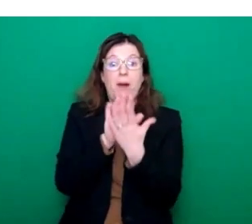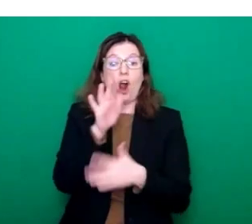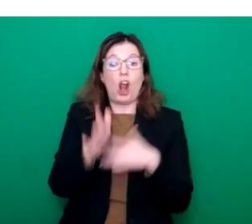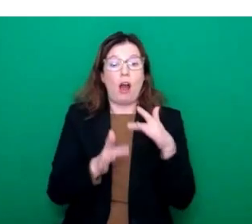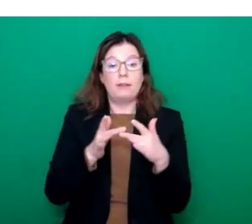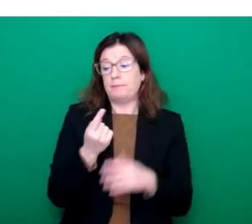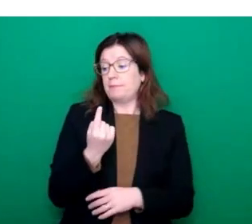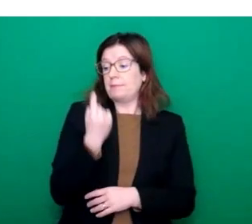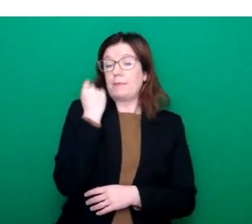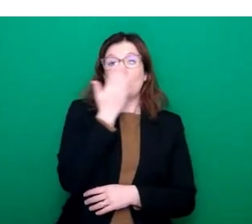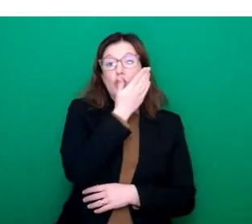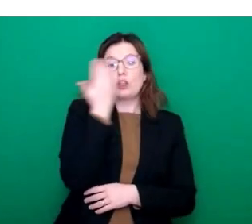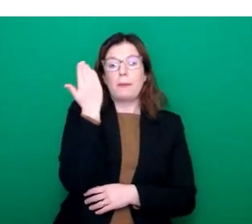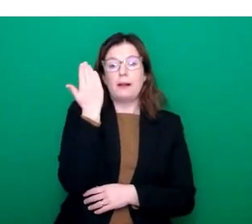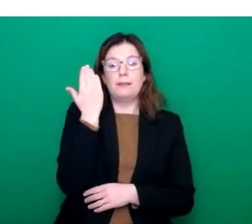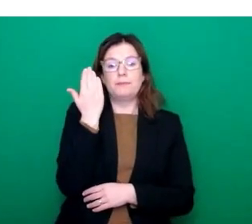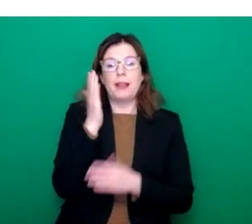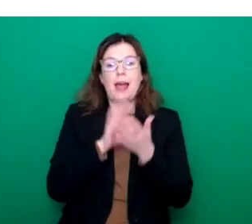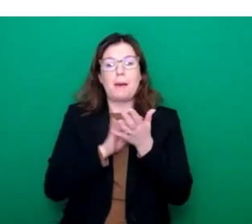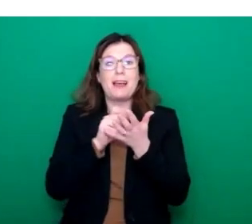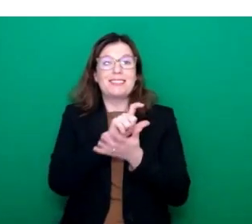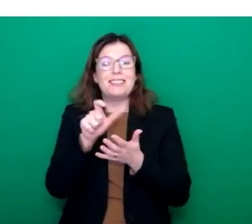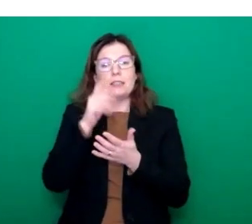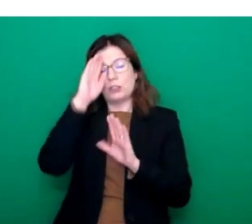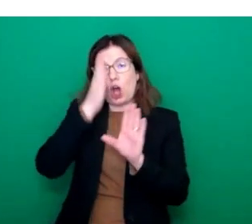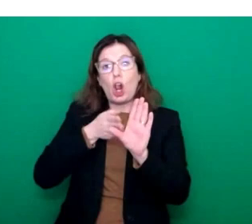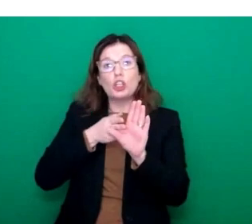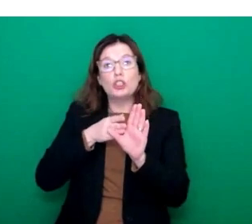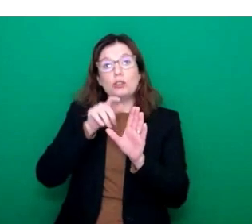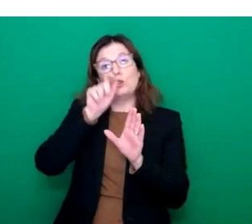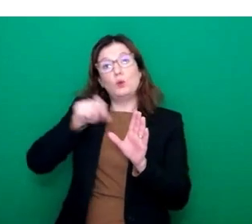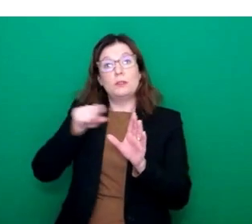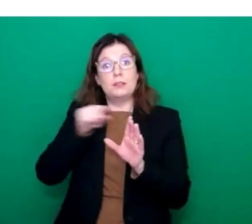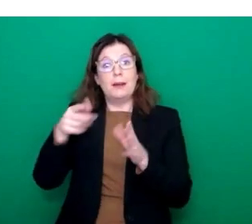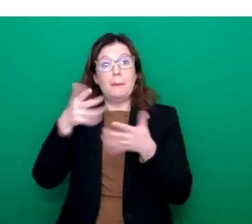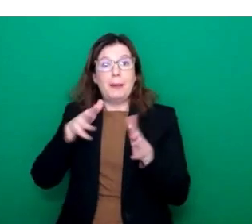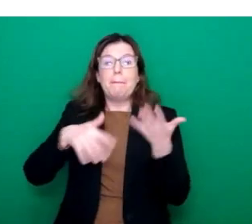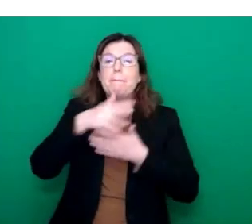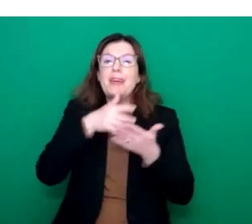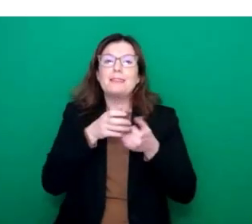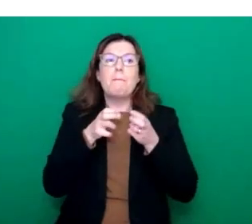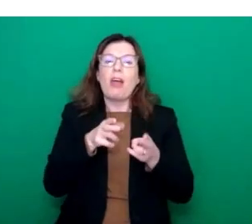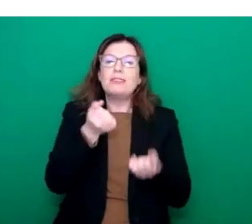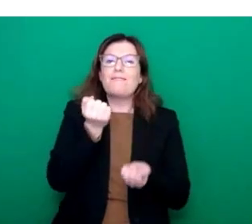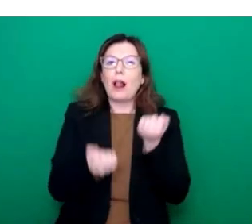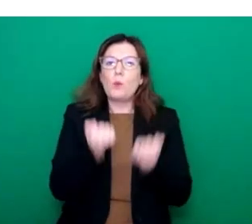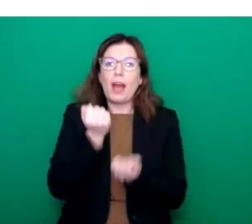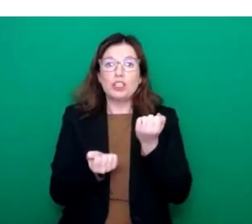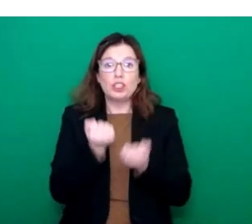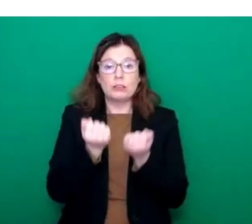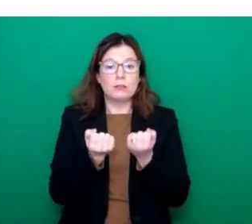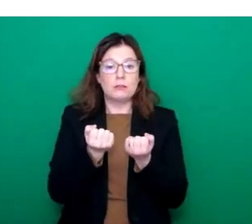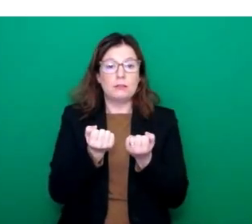summer, our MSc Health Psychology students conducted a really lovely mixed methods evaluation, which looks like we